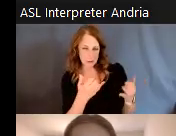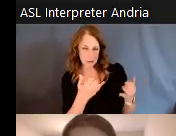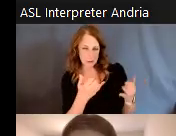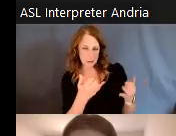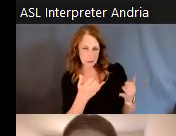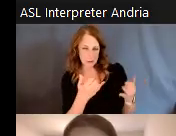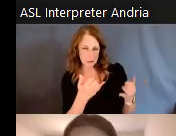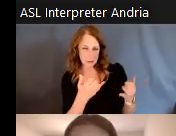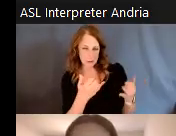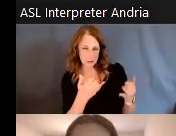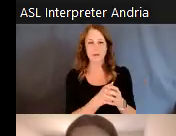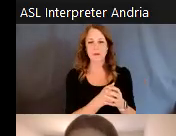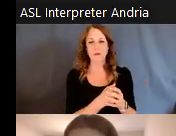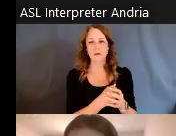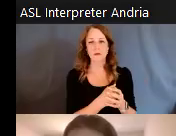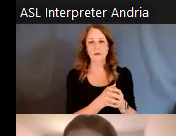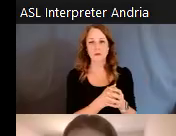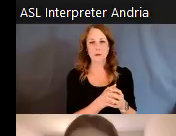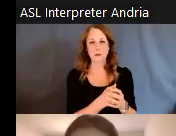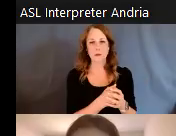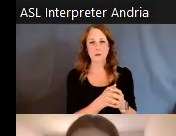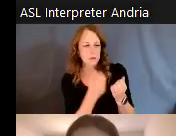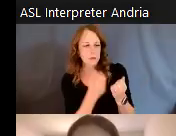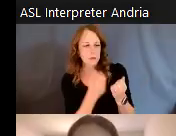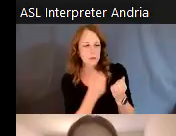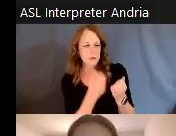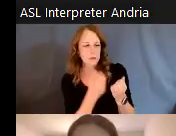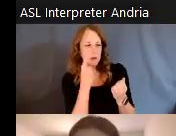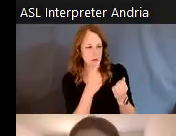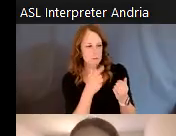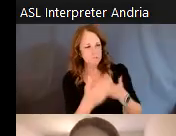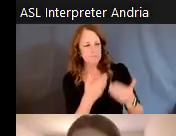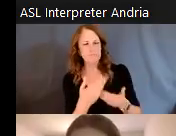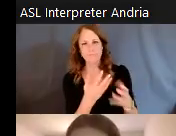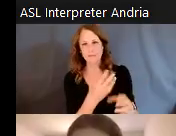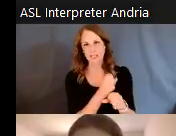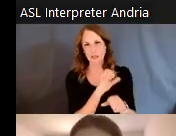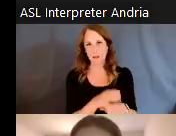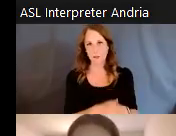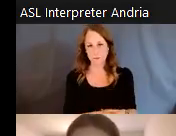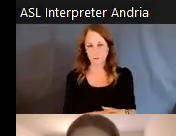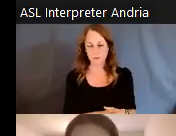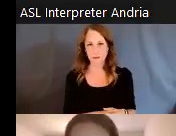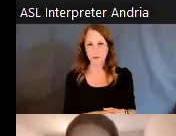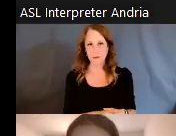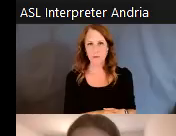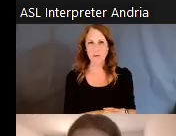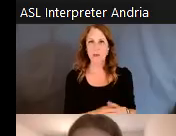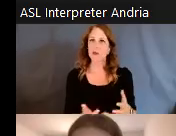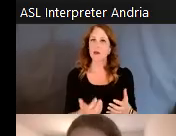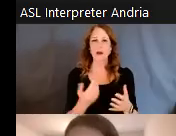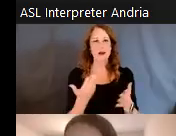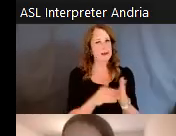and supporting them in facilitating that. We're always prioritizing safety throughout our interactions